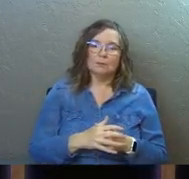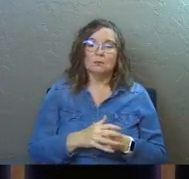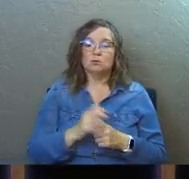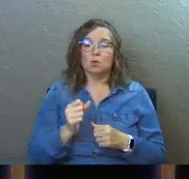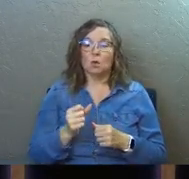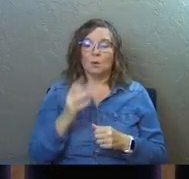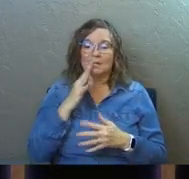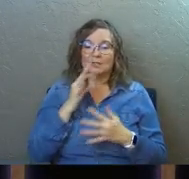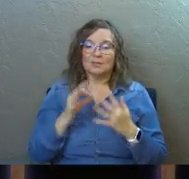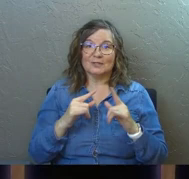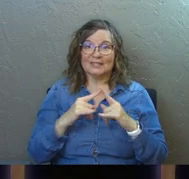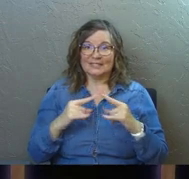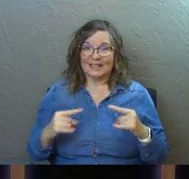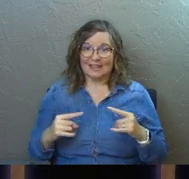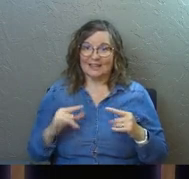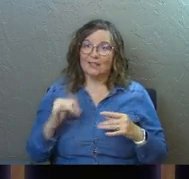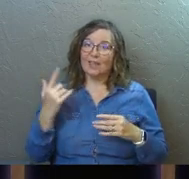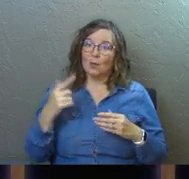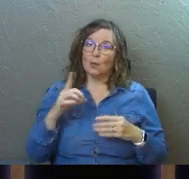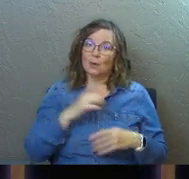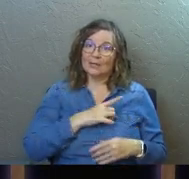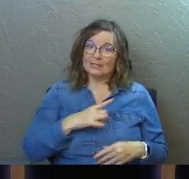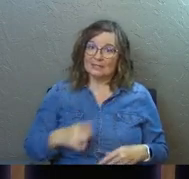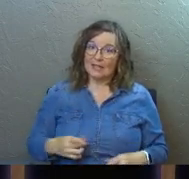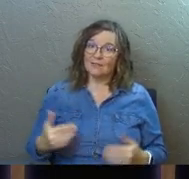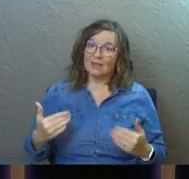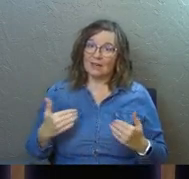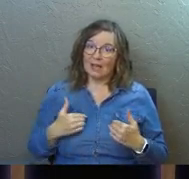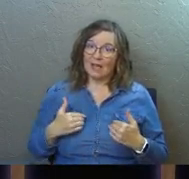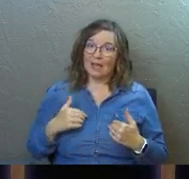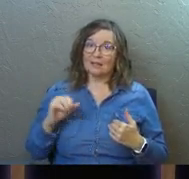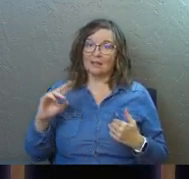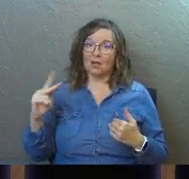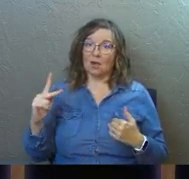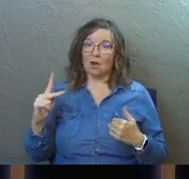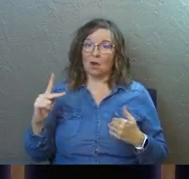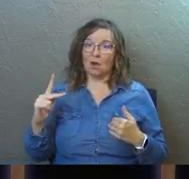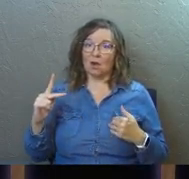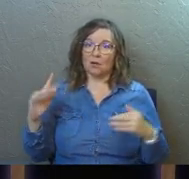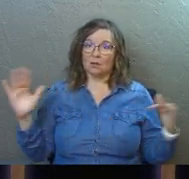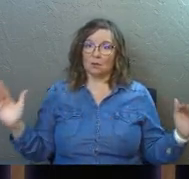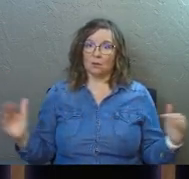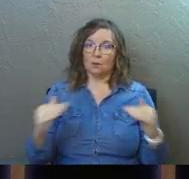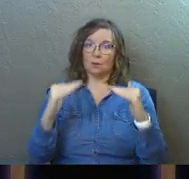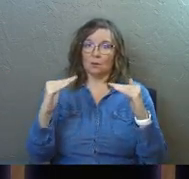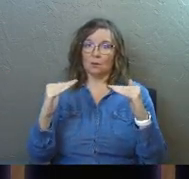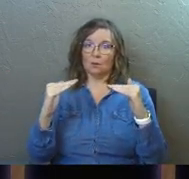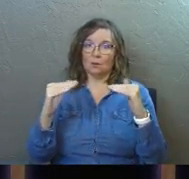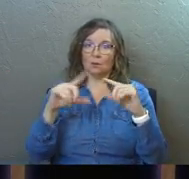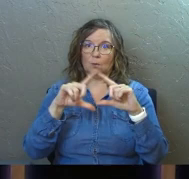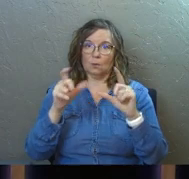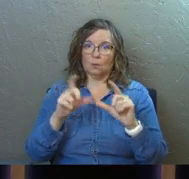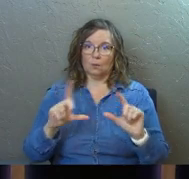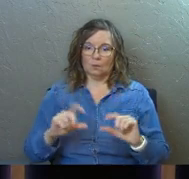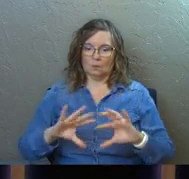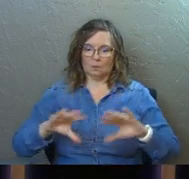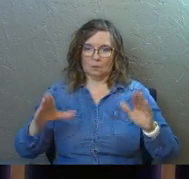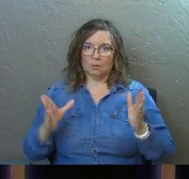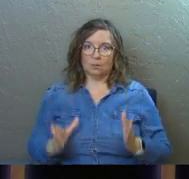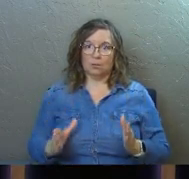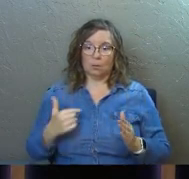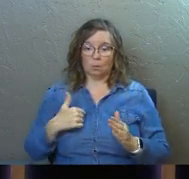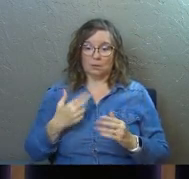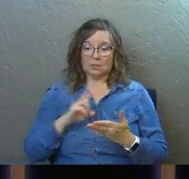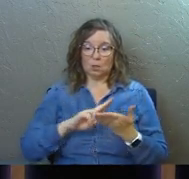And so he chooses a tent. And that's what David had. And the Ark of the Covenant was in the Holy of Holies. And God's presence was actually